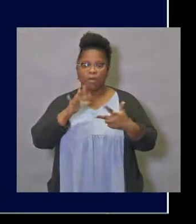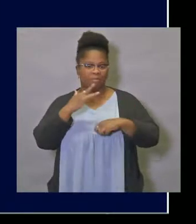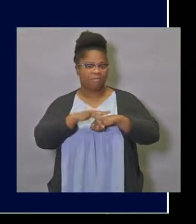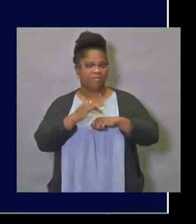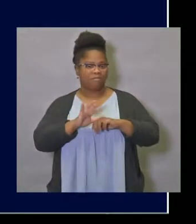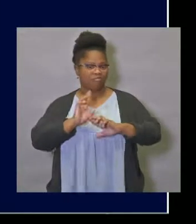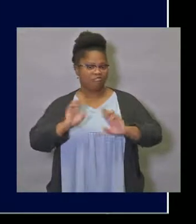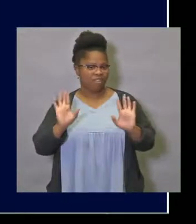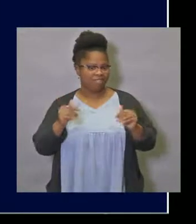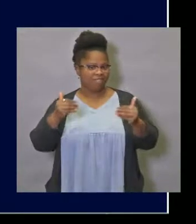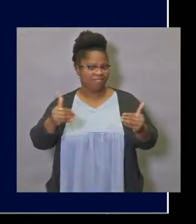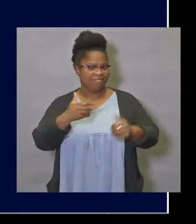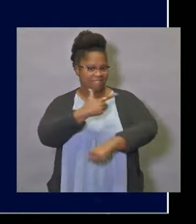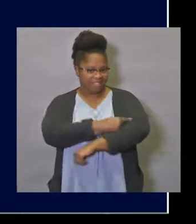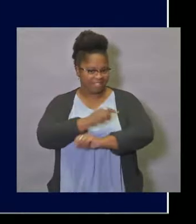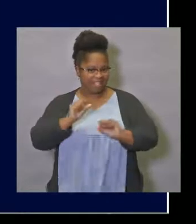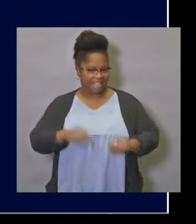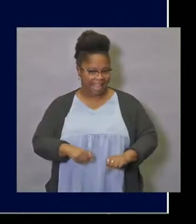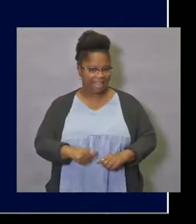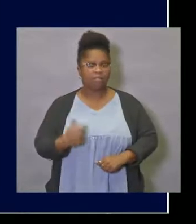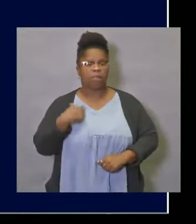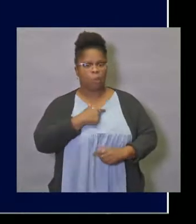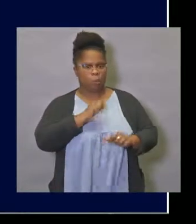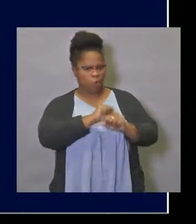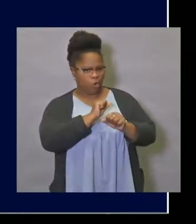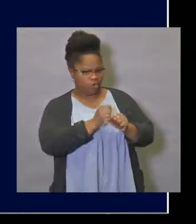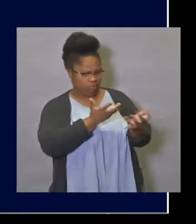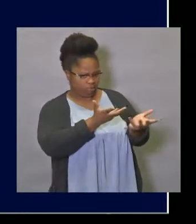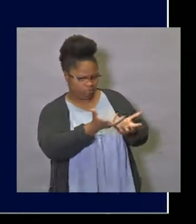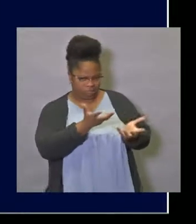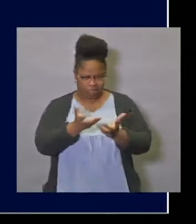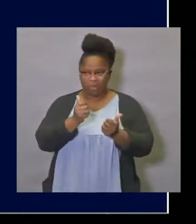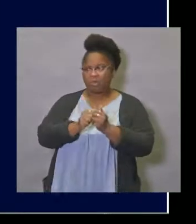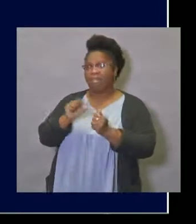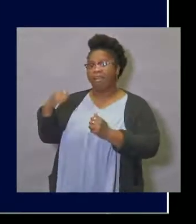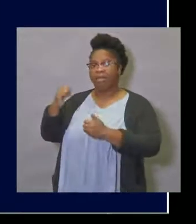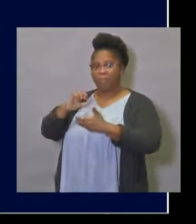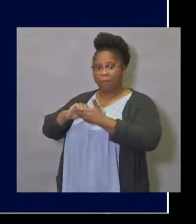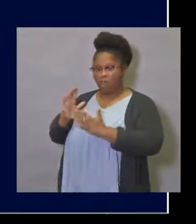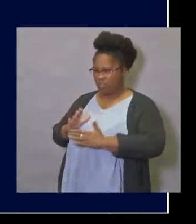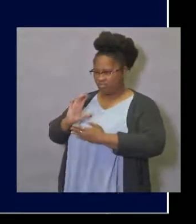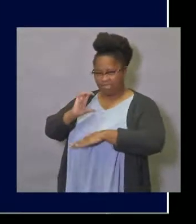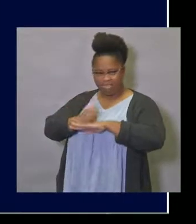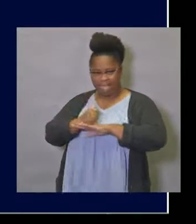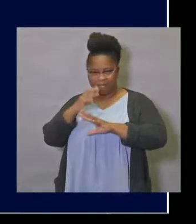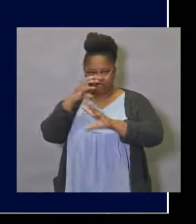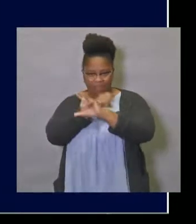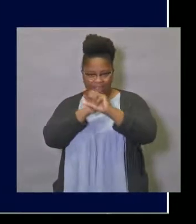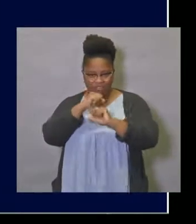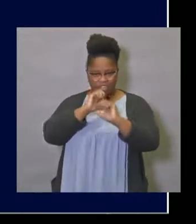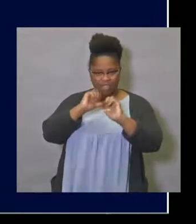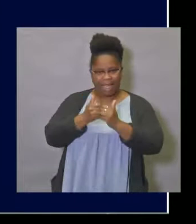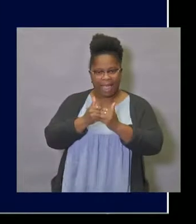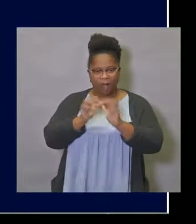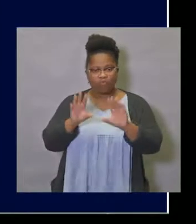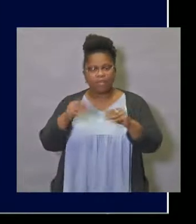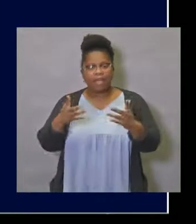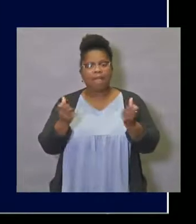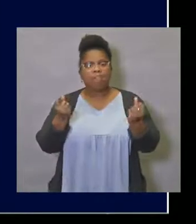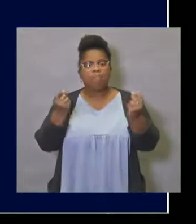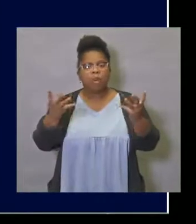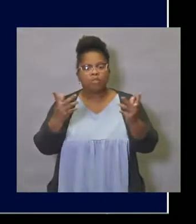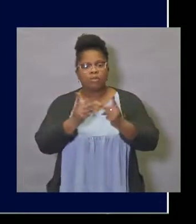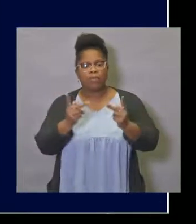County. We are working with these sectors and other partners to finalize vaccination strategies that offer multiple sites where